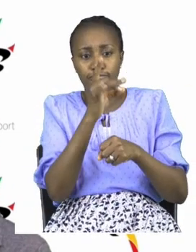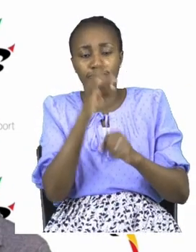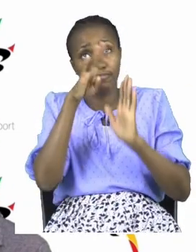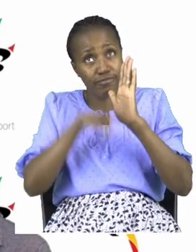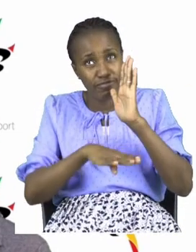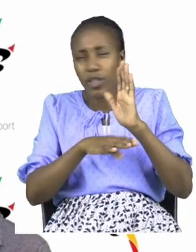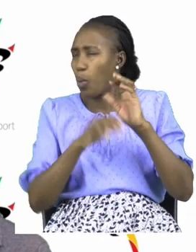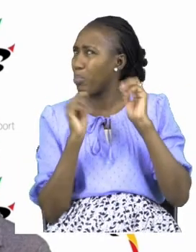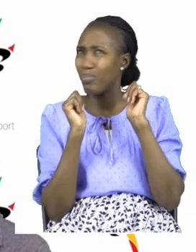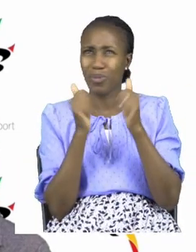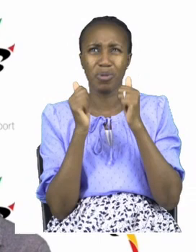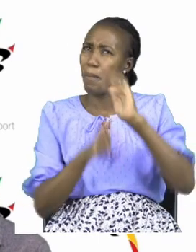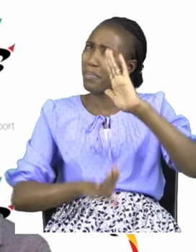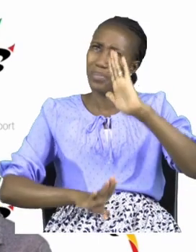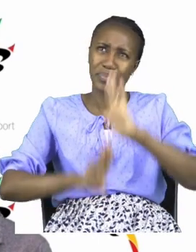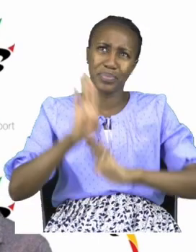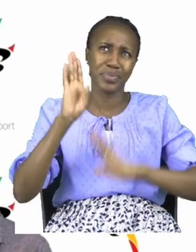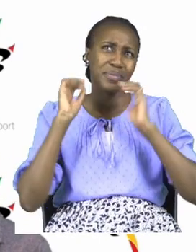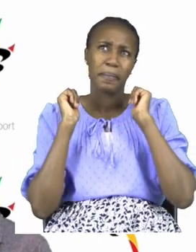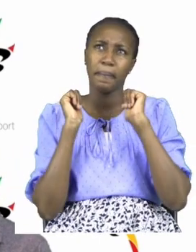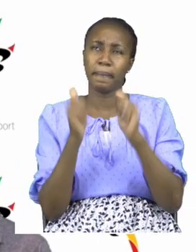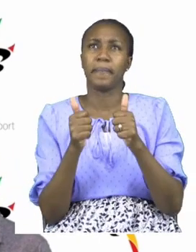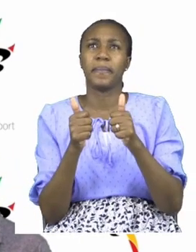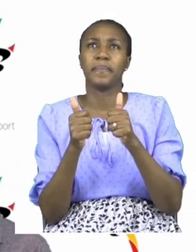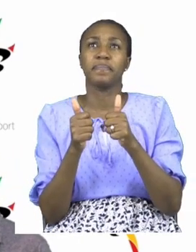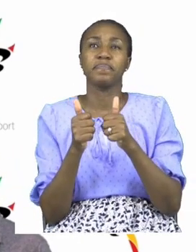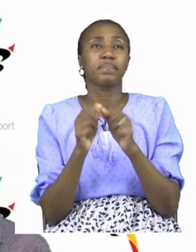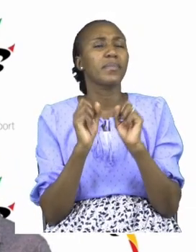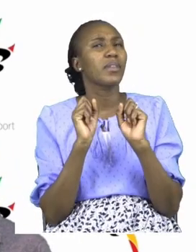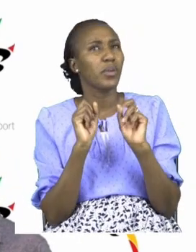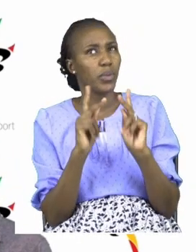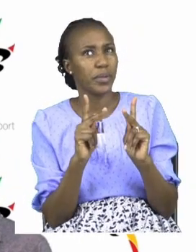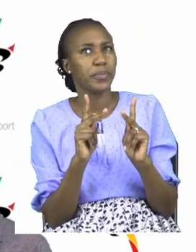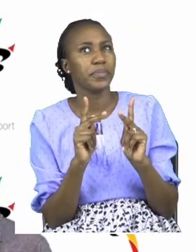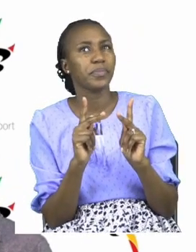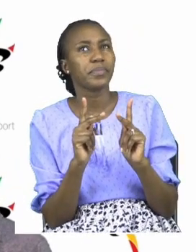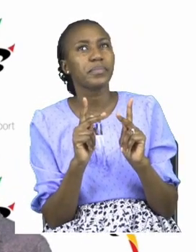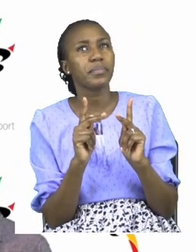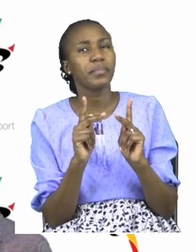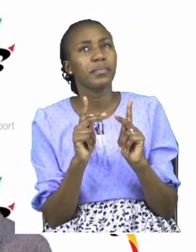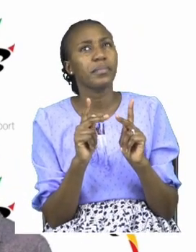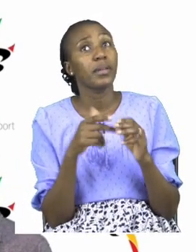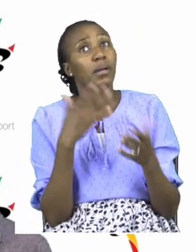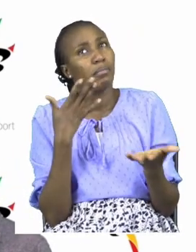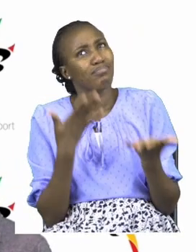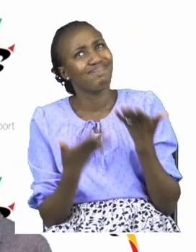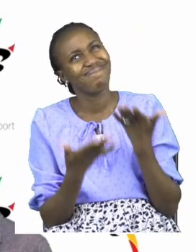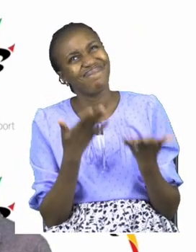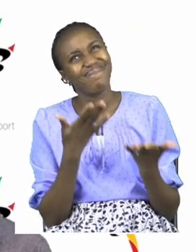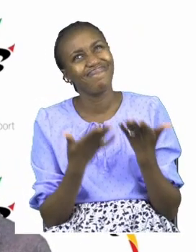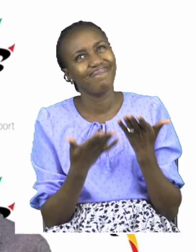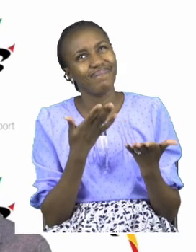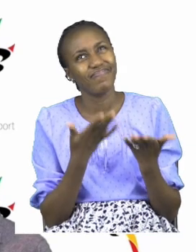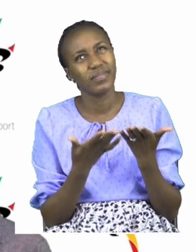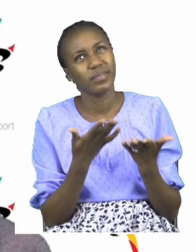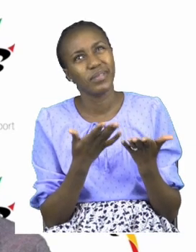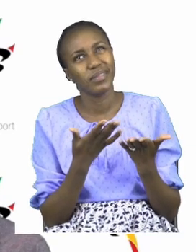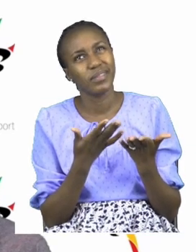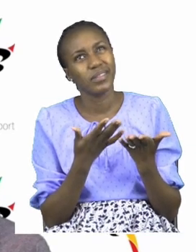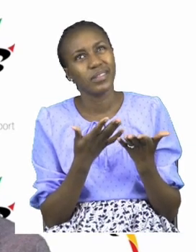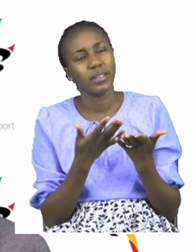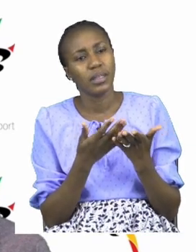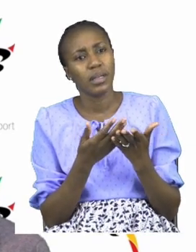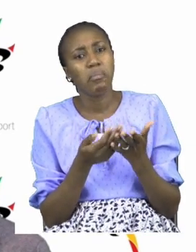very, very well. All right, so perhaps you can just tell us a little bit about how do you